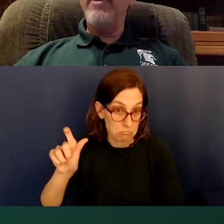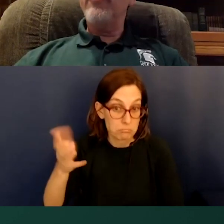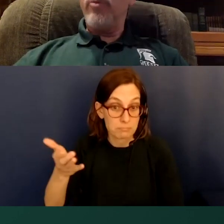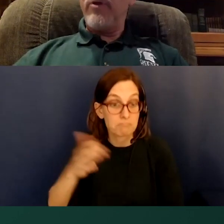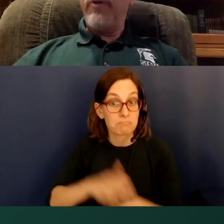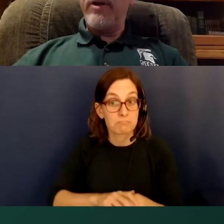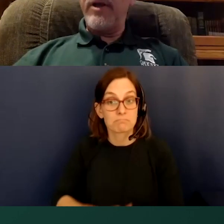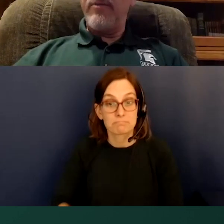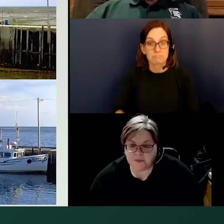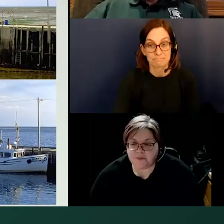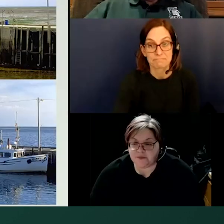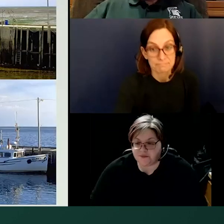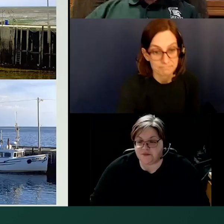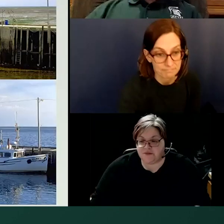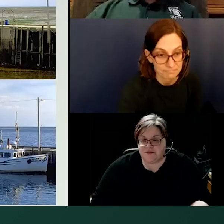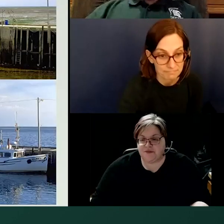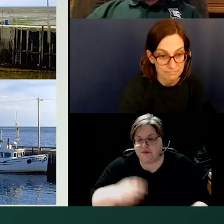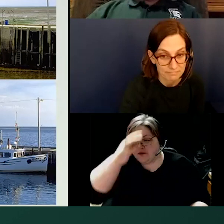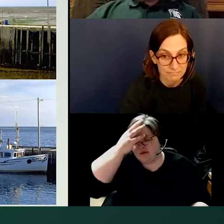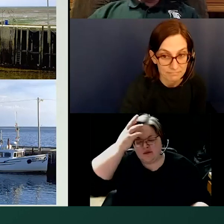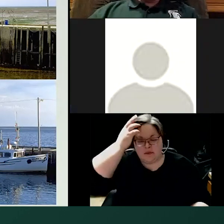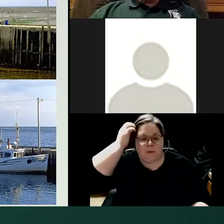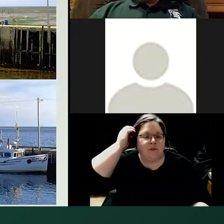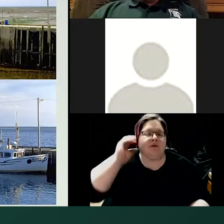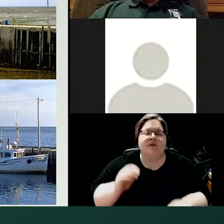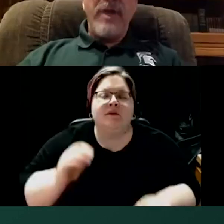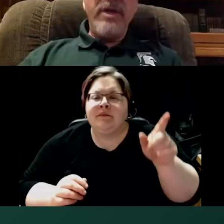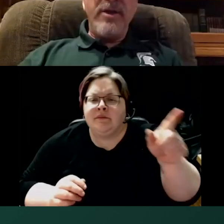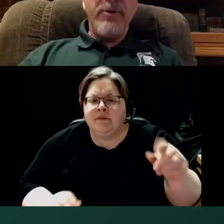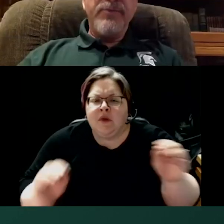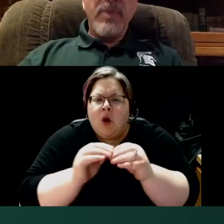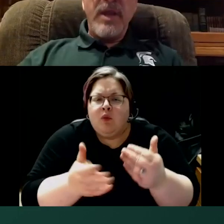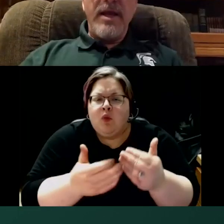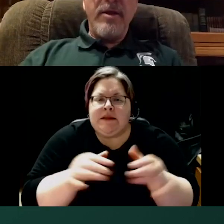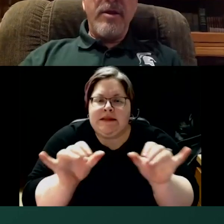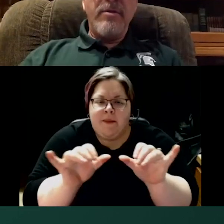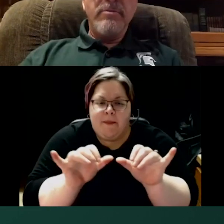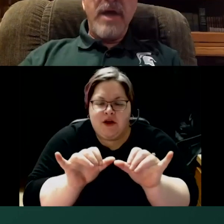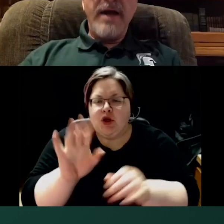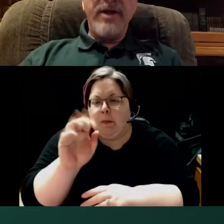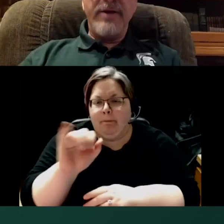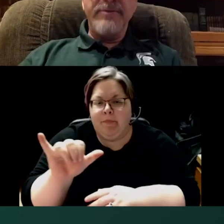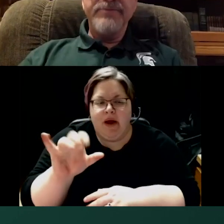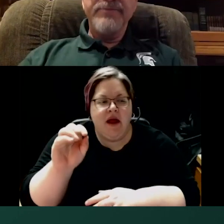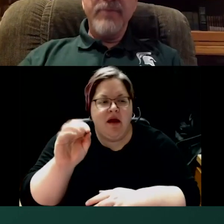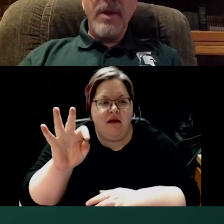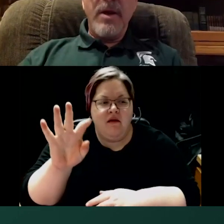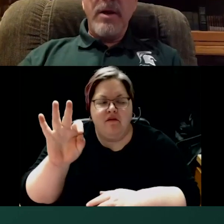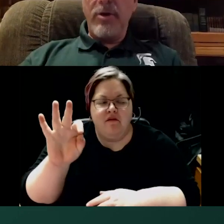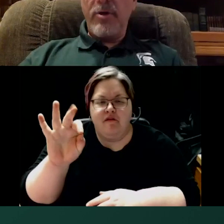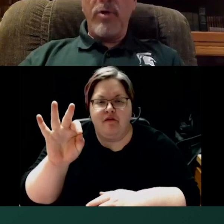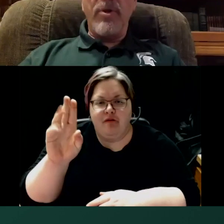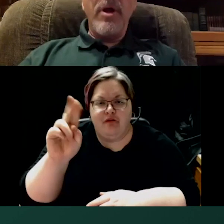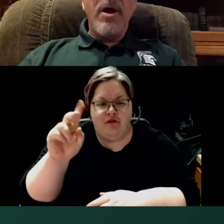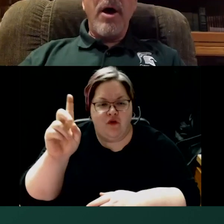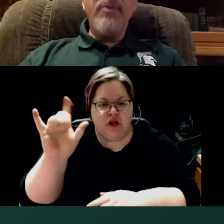more measurable effect on the moon. This is the famous Bay of Fundy. Down here is high tide,